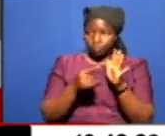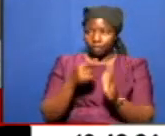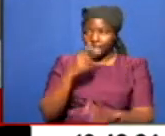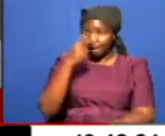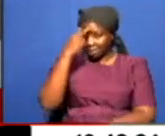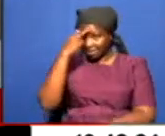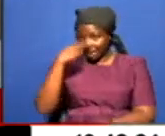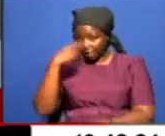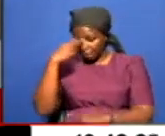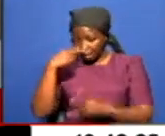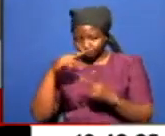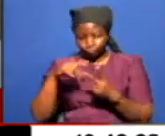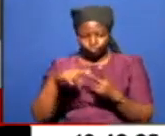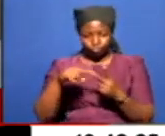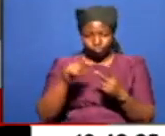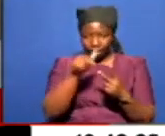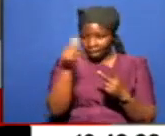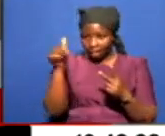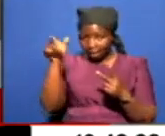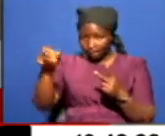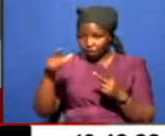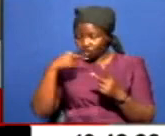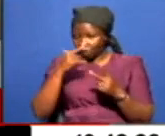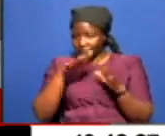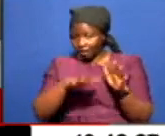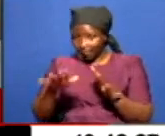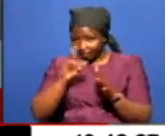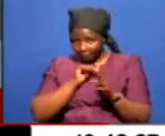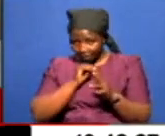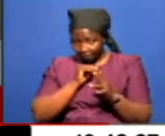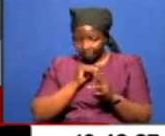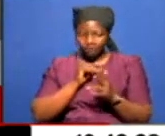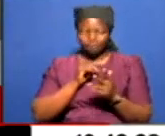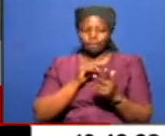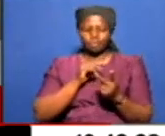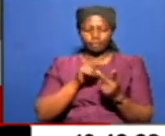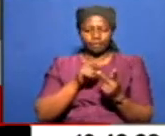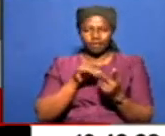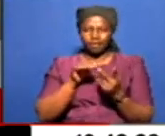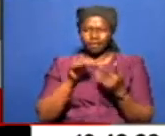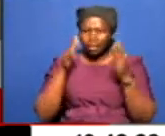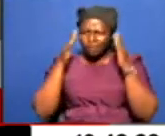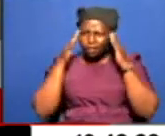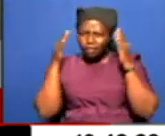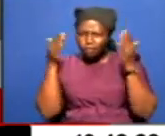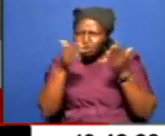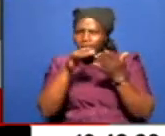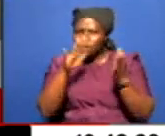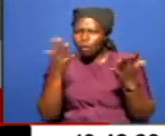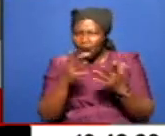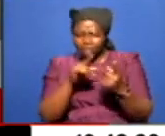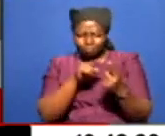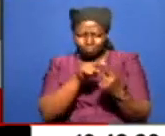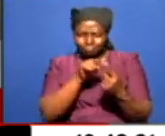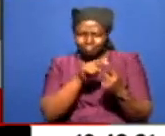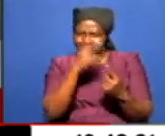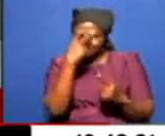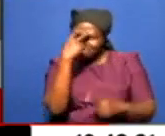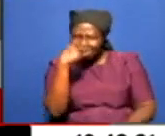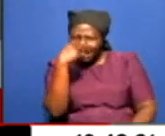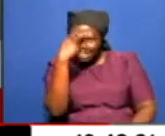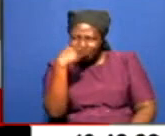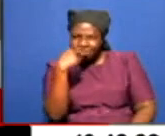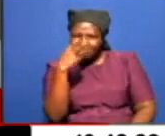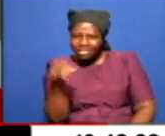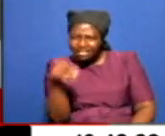victim, mm-hmm. who is many a times given more focus It is the suspect. Actually the suspect. They'll be given